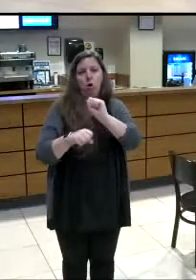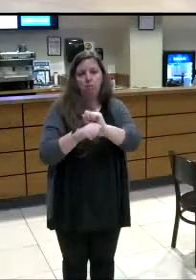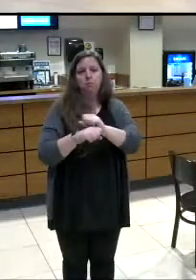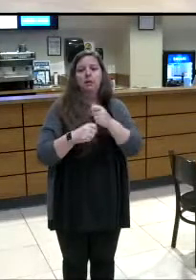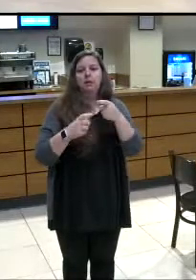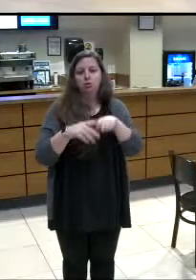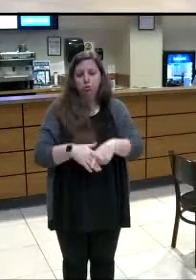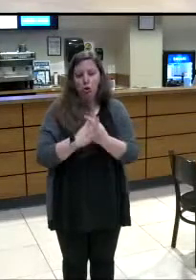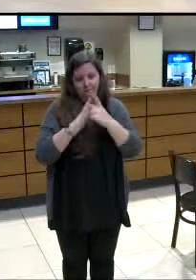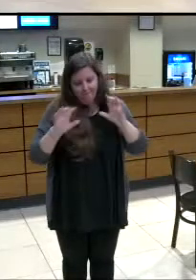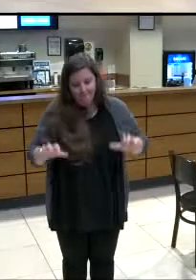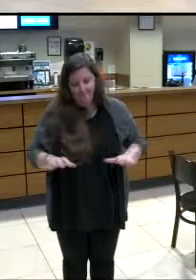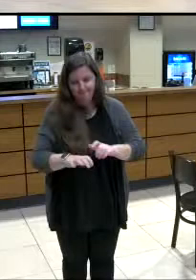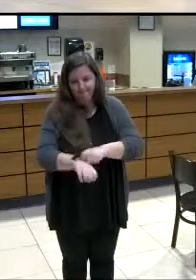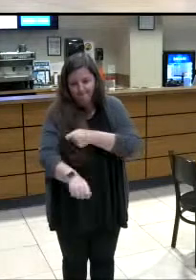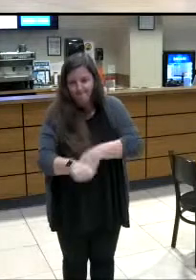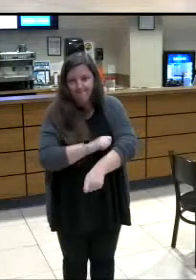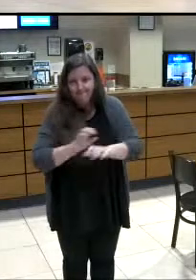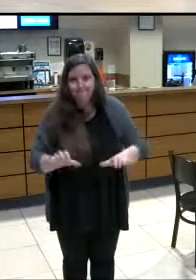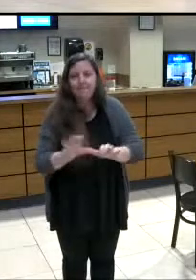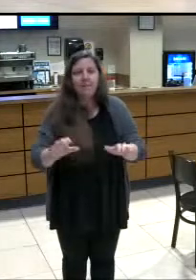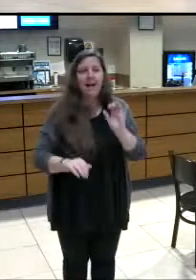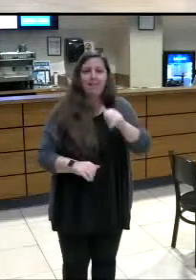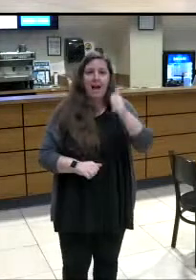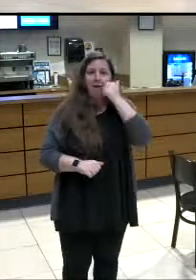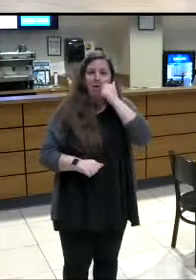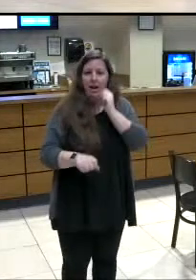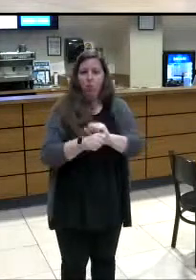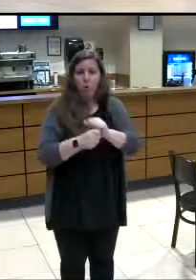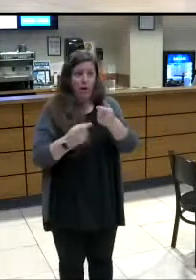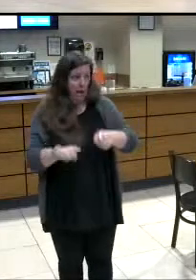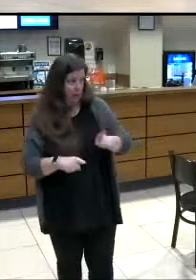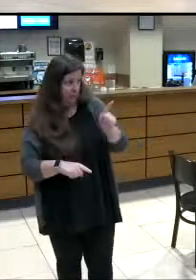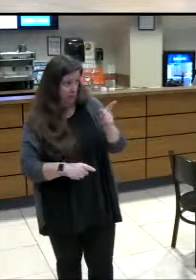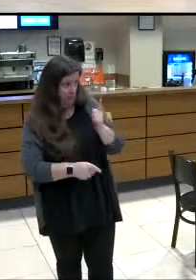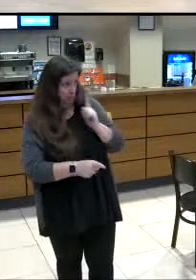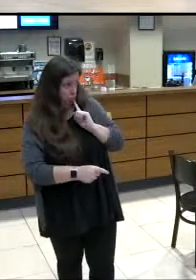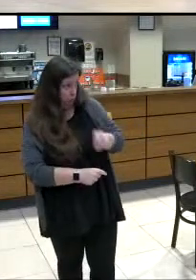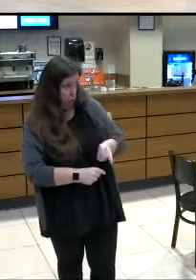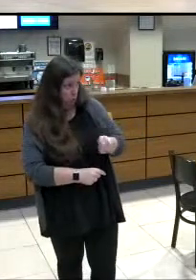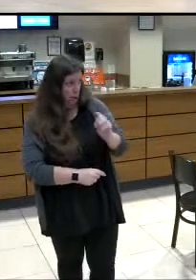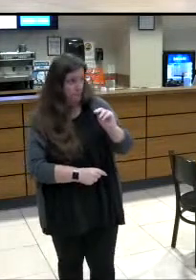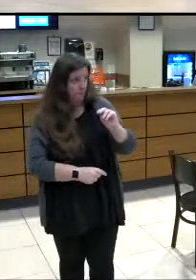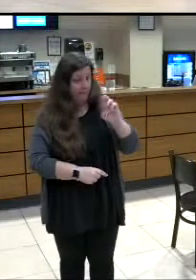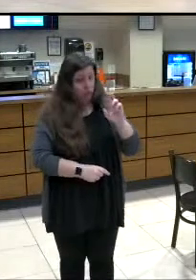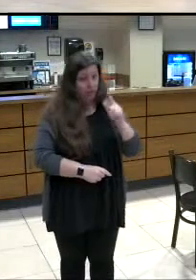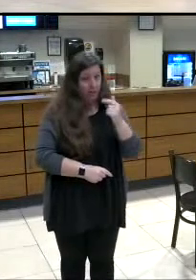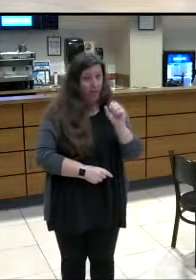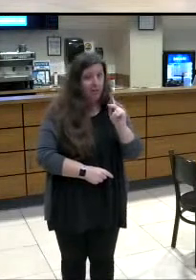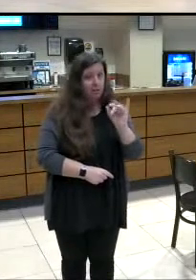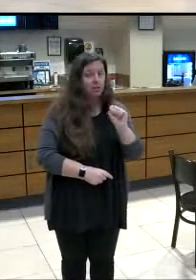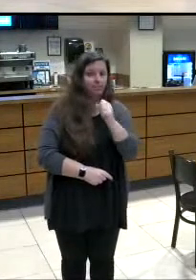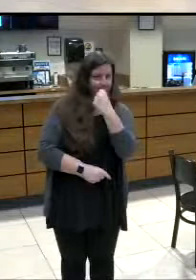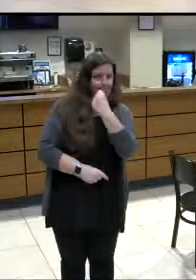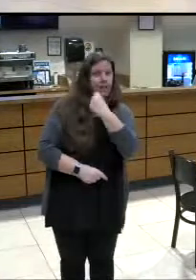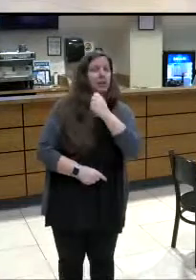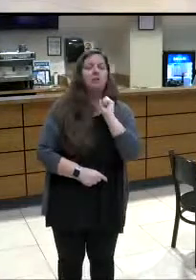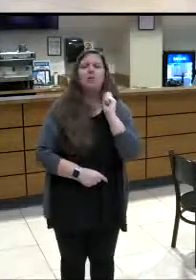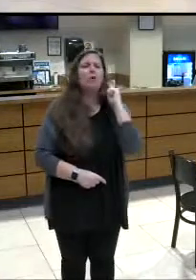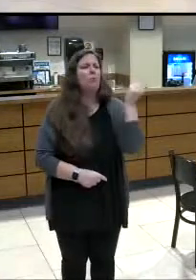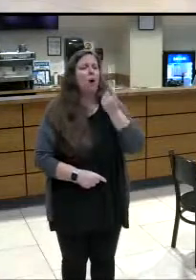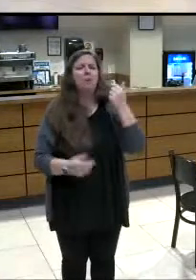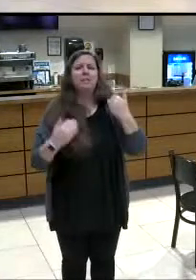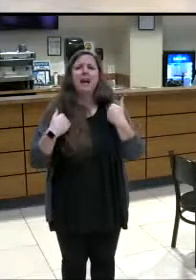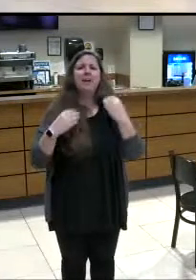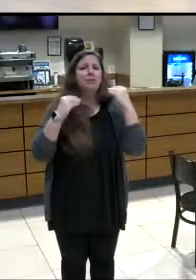actual day-to-day work is happening. Is that accurate, Mr. Gaskins? So there will always be instructional tweaks or implementation